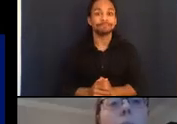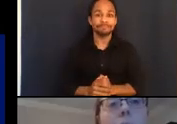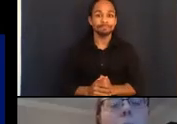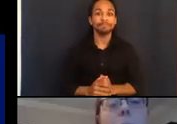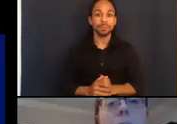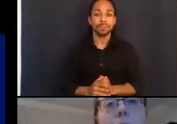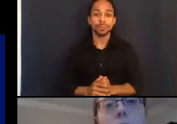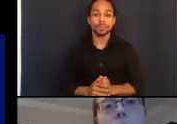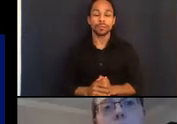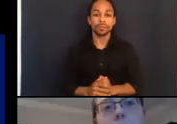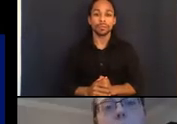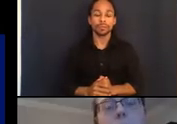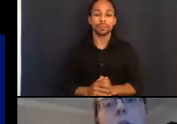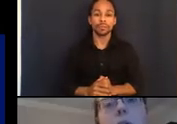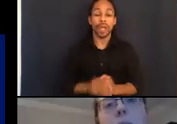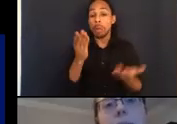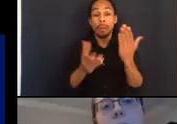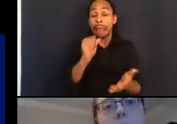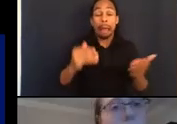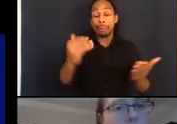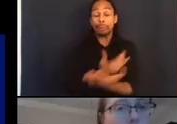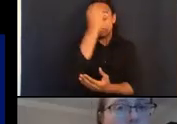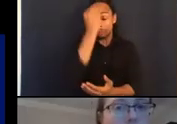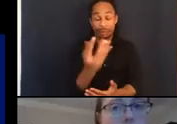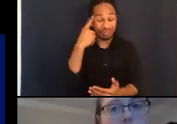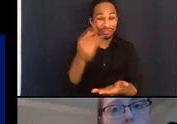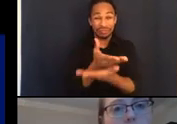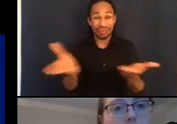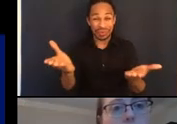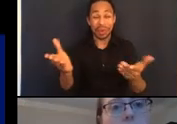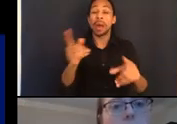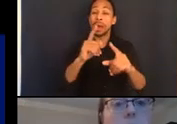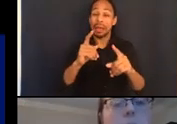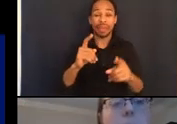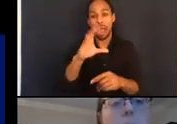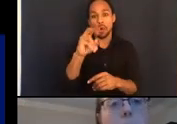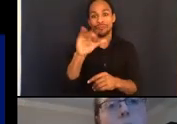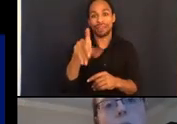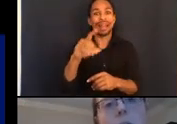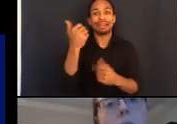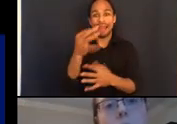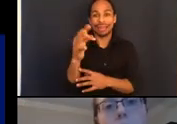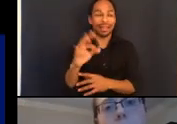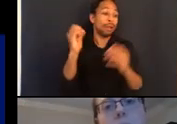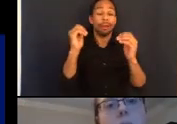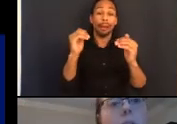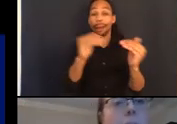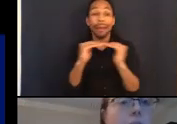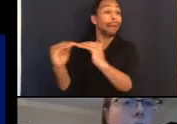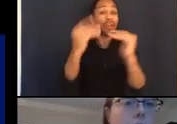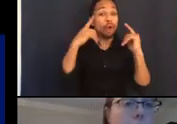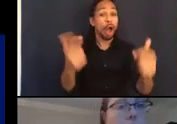So it's probably not news to this group that COVID-19 isn't affecting every community equally. People of color are at greater risk